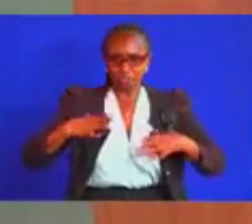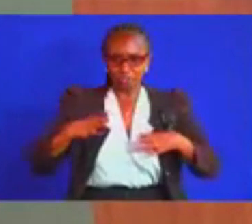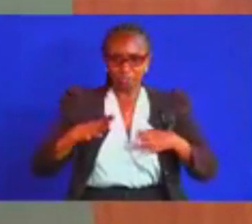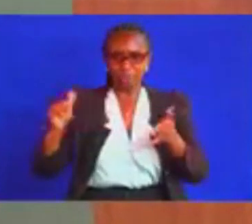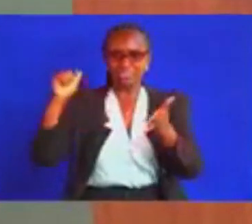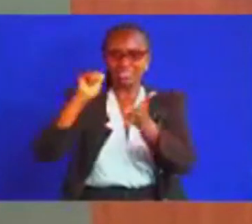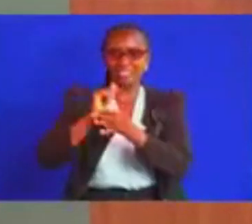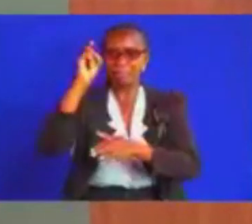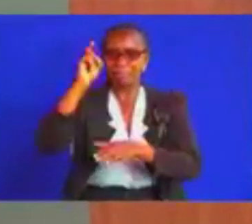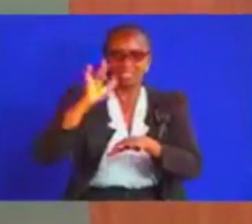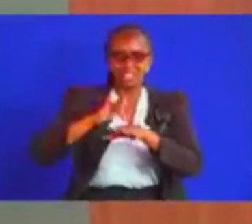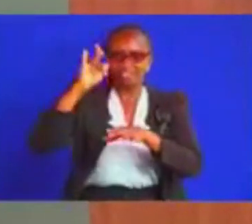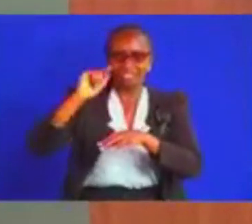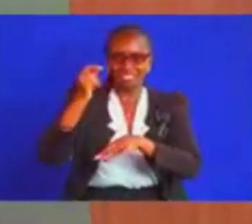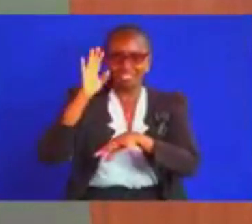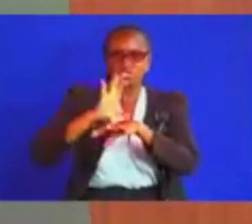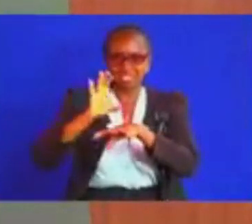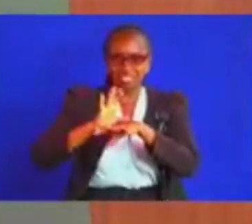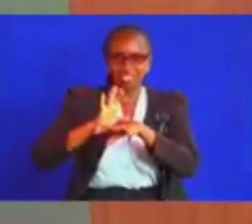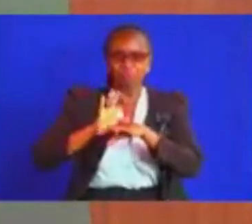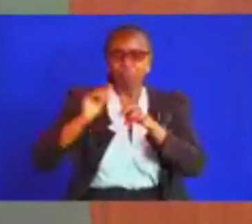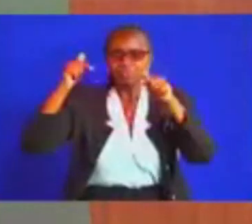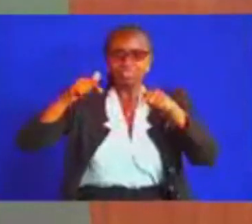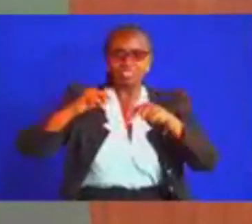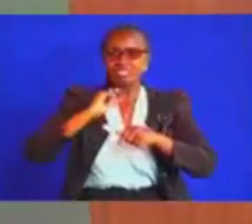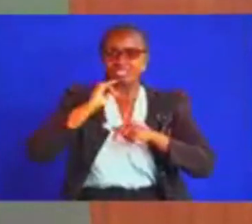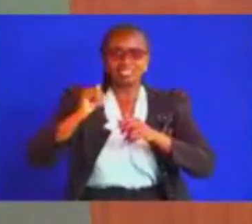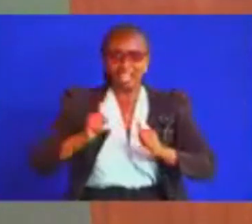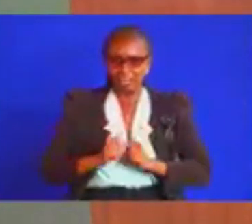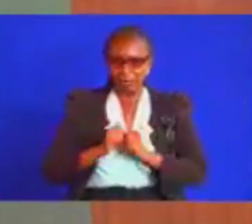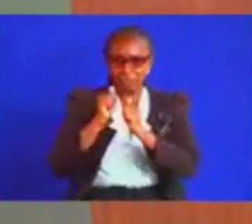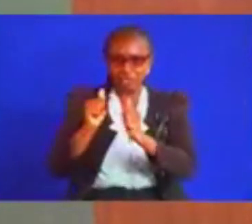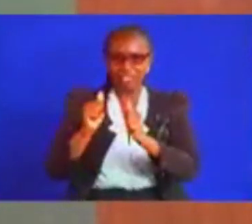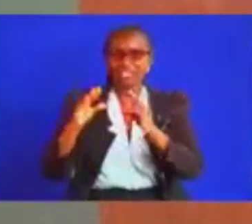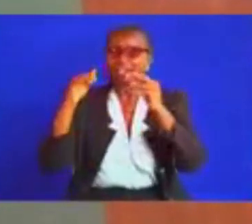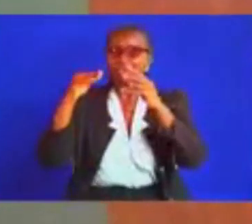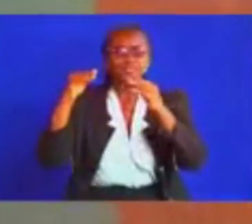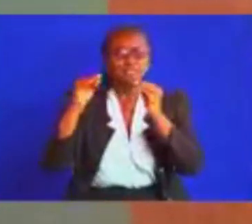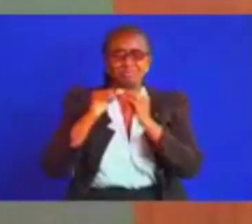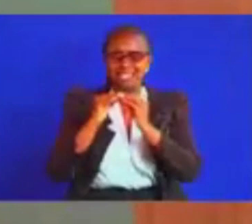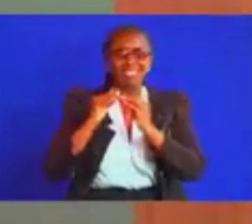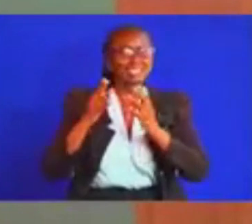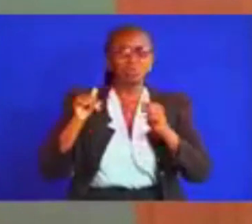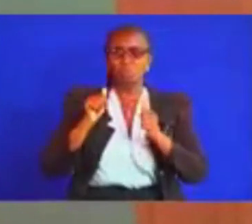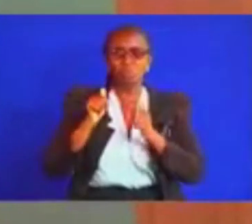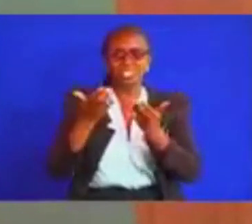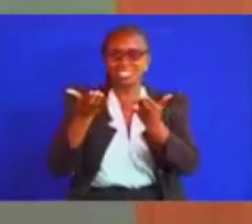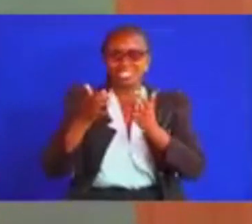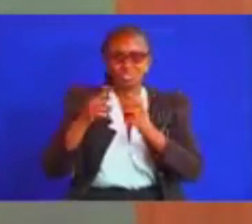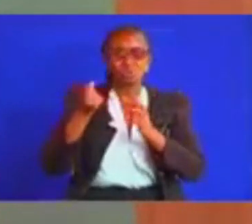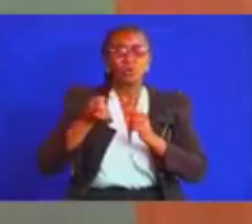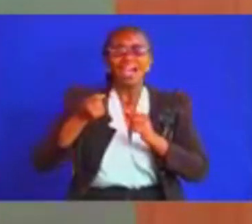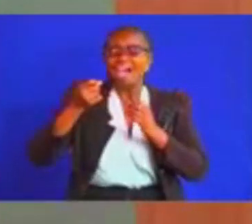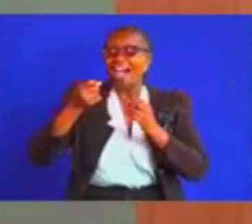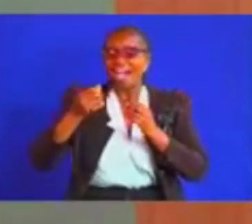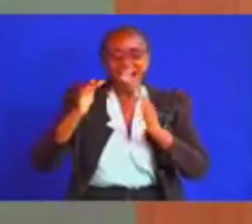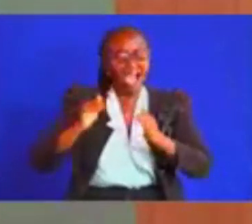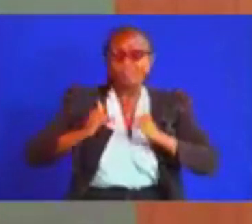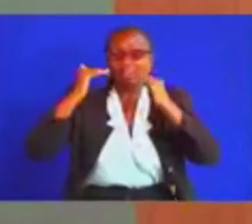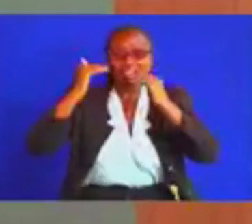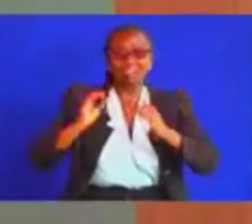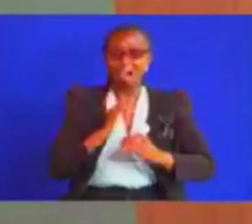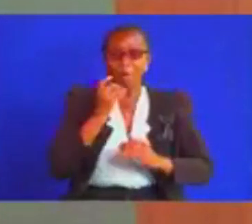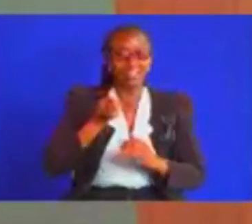it must affect the church. This is an apostolic conference that seeks to upgrade our understanding, to grant